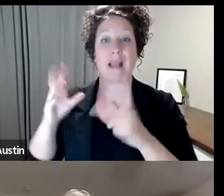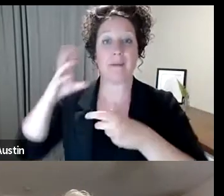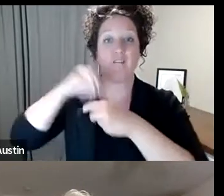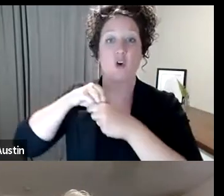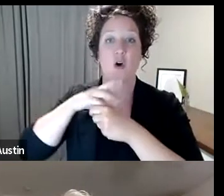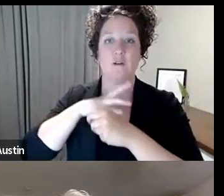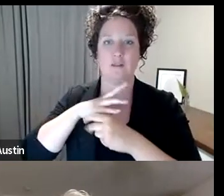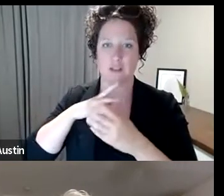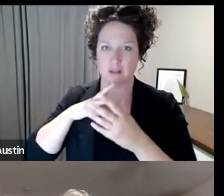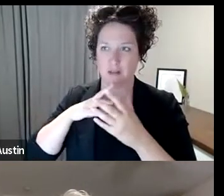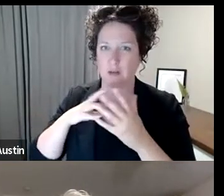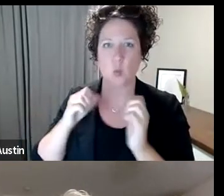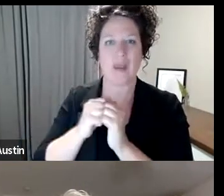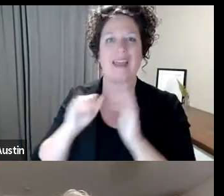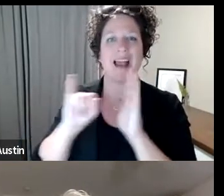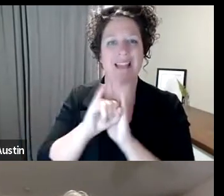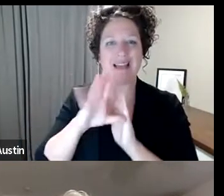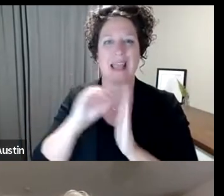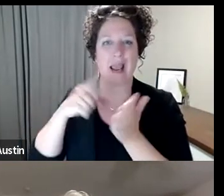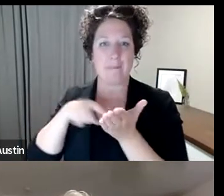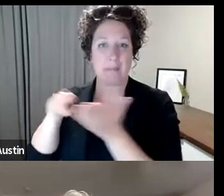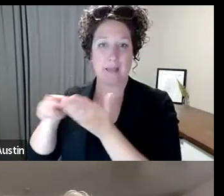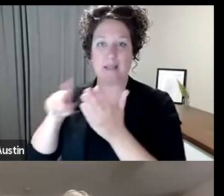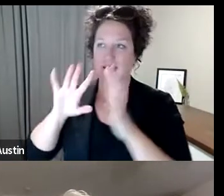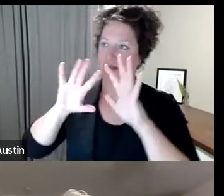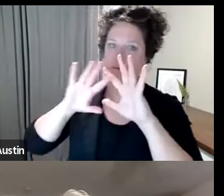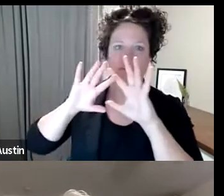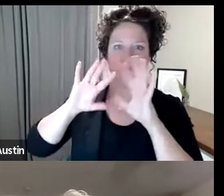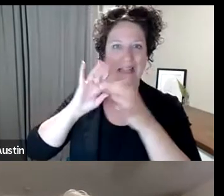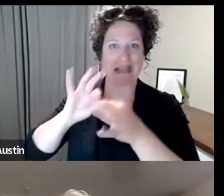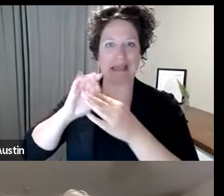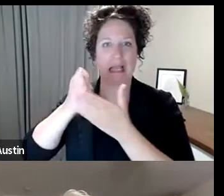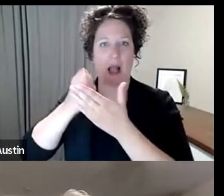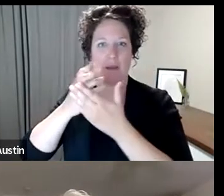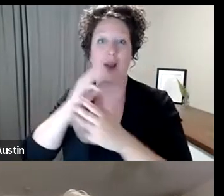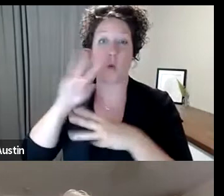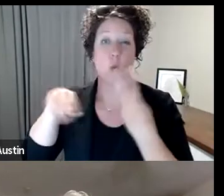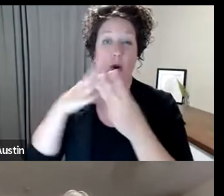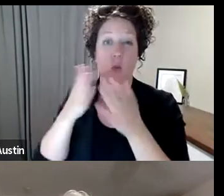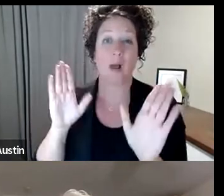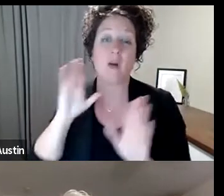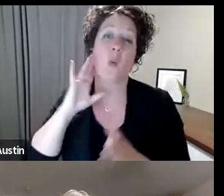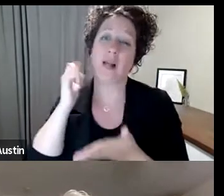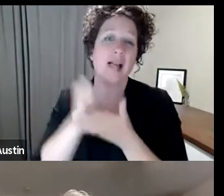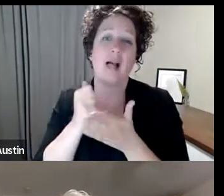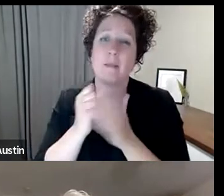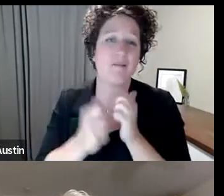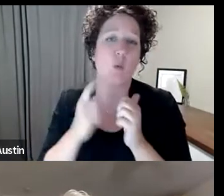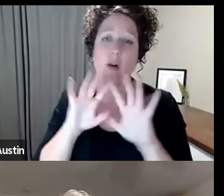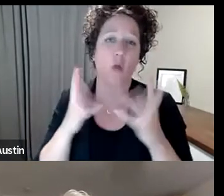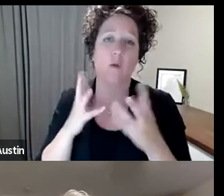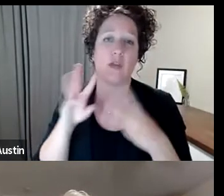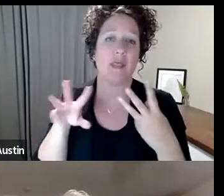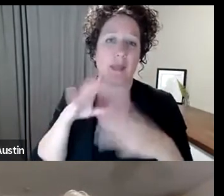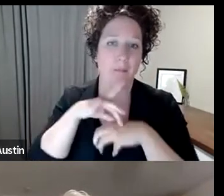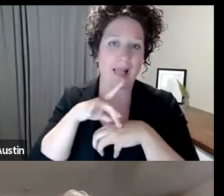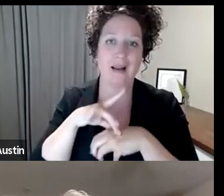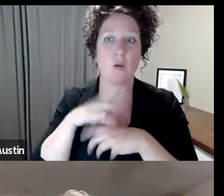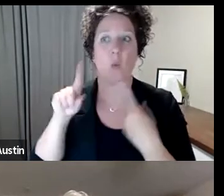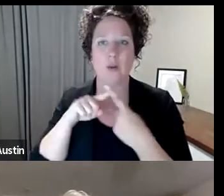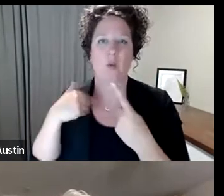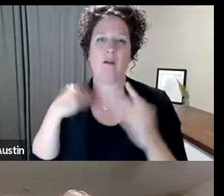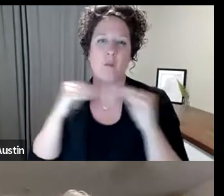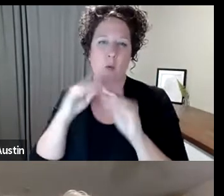included in identity, in payments, and in the economy worldwide. It's really going to help everyone around the planet when you have more people